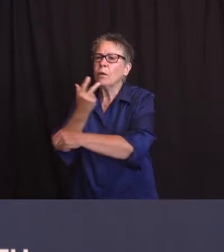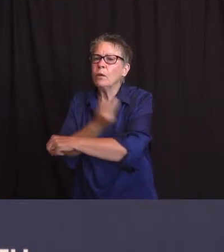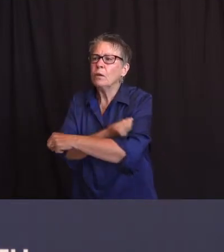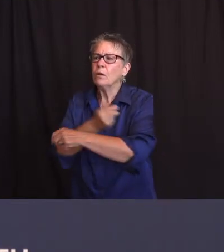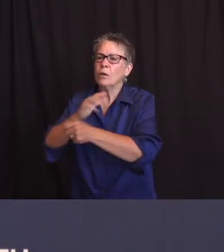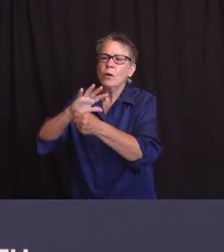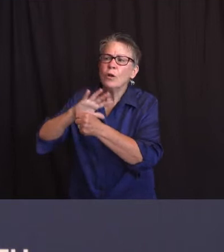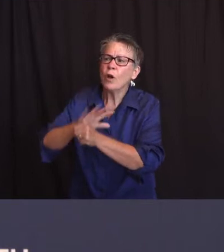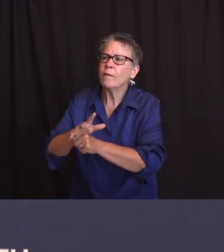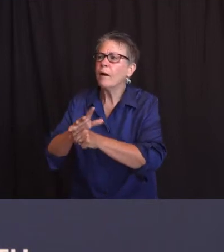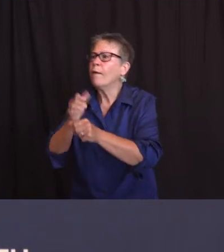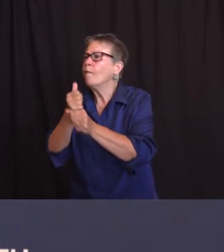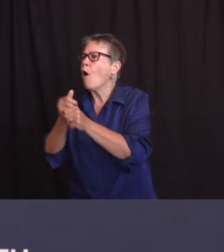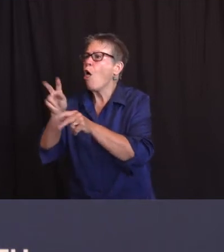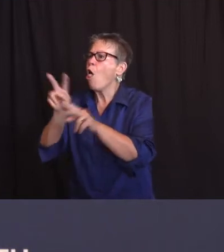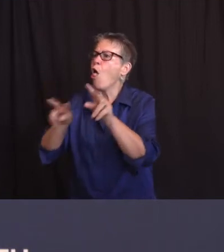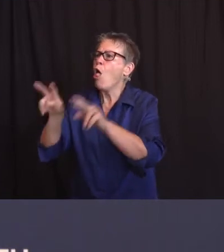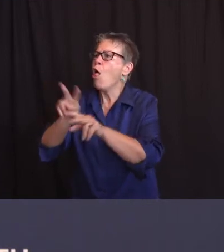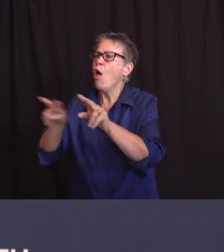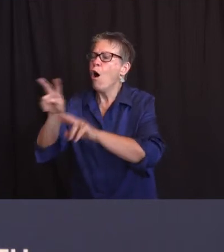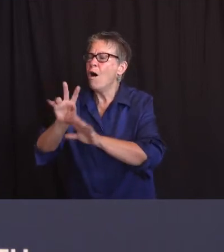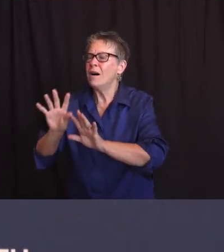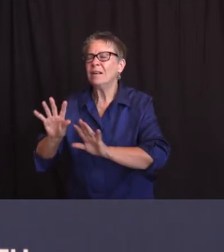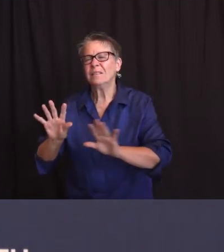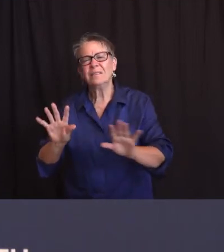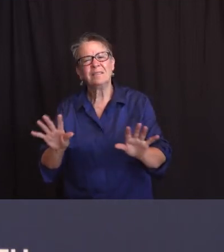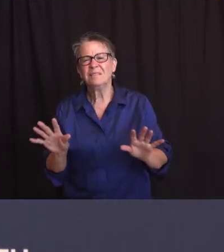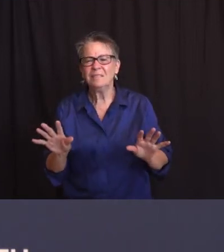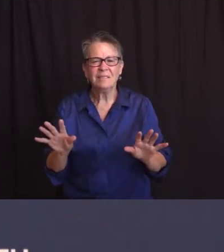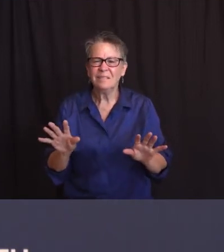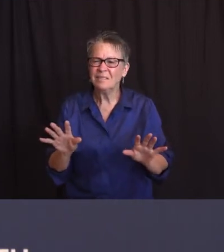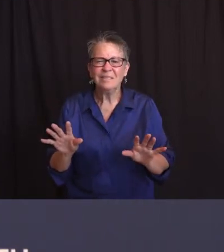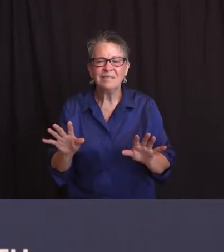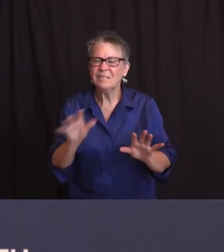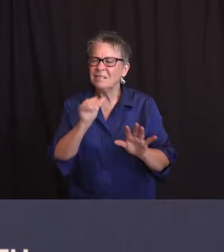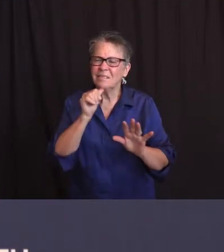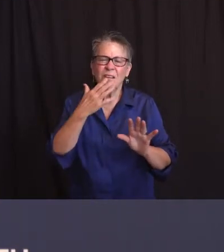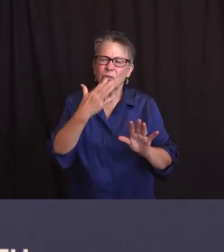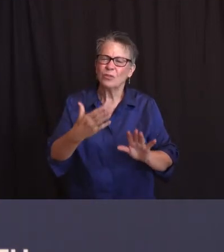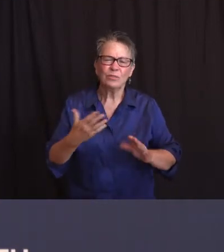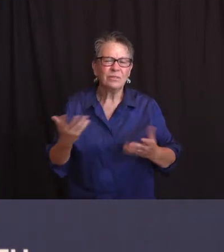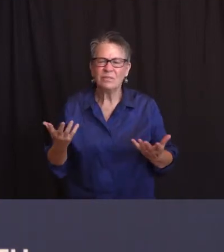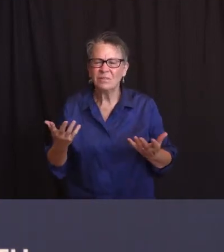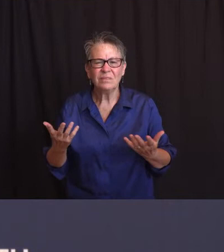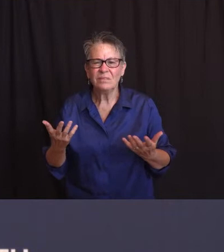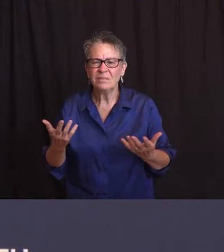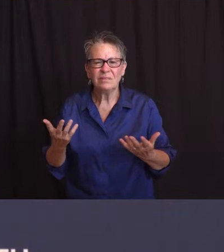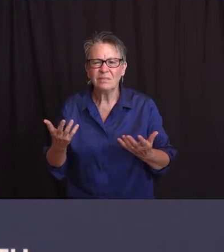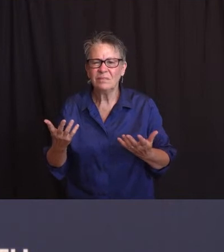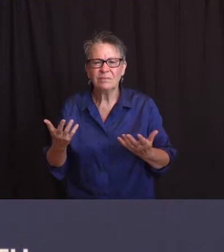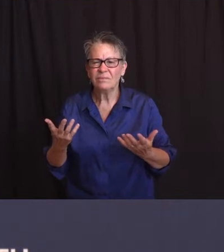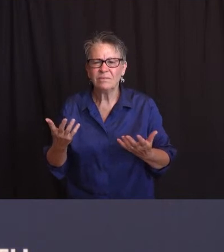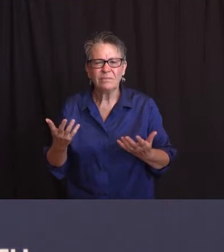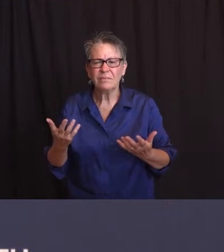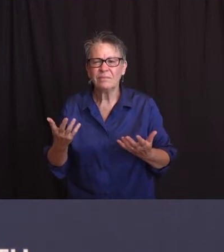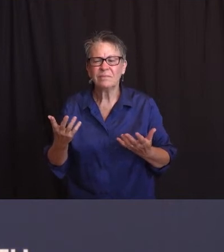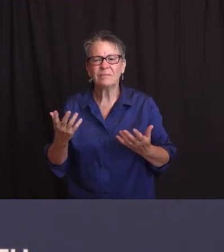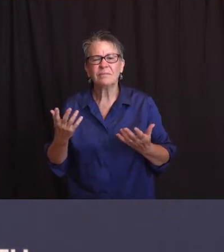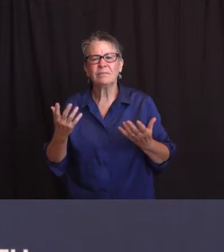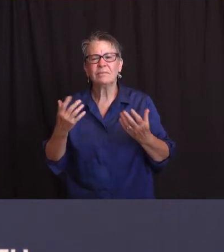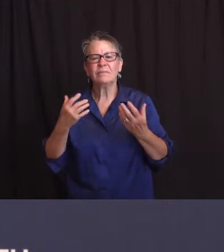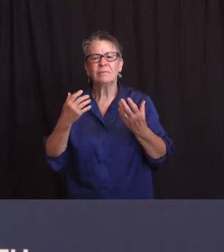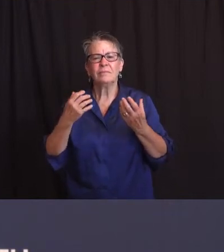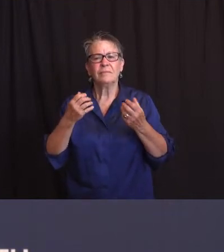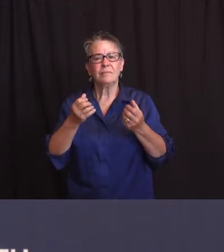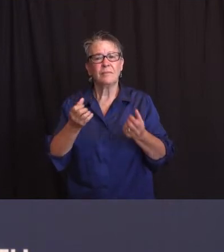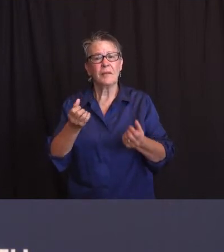please God, their lives. But there are a lot of people, I'm going to use a number, tell me if I got this number right. Of the